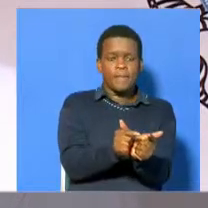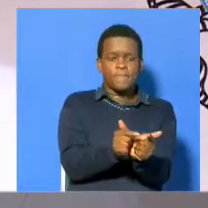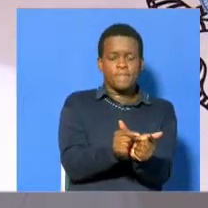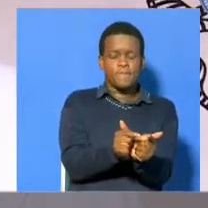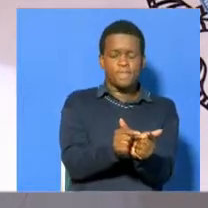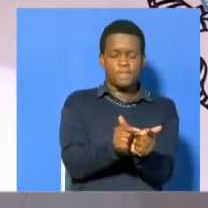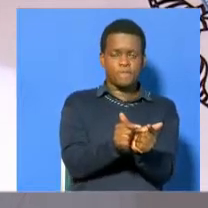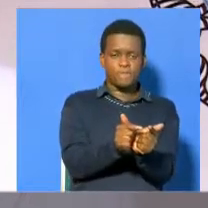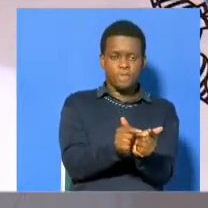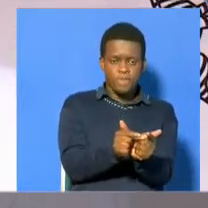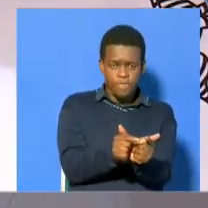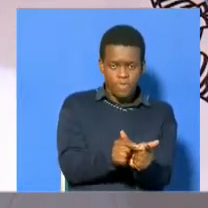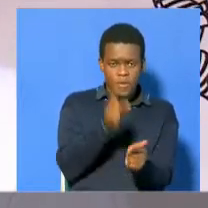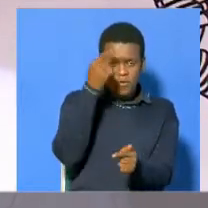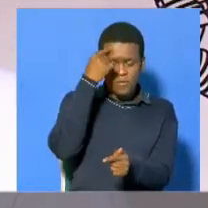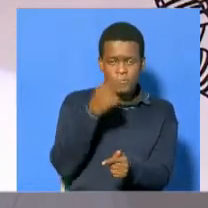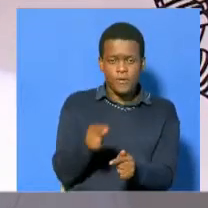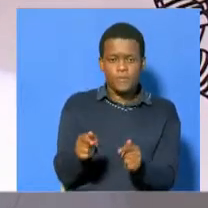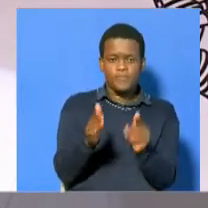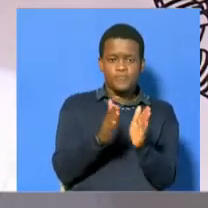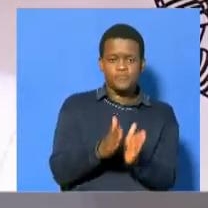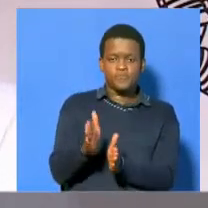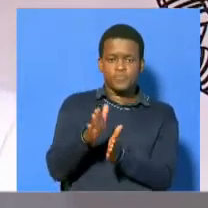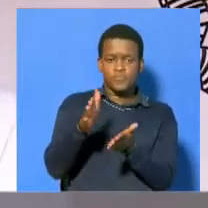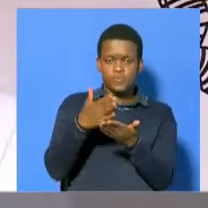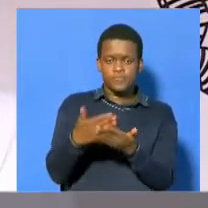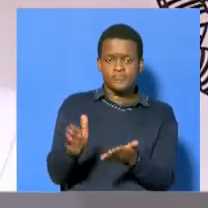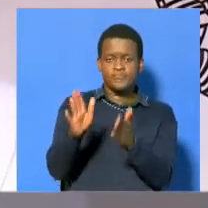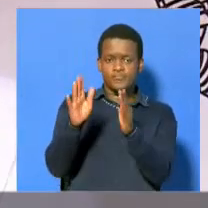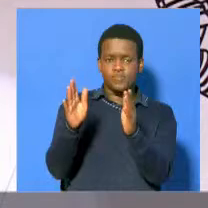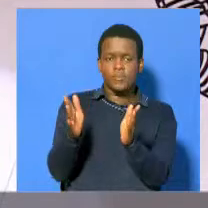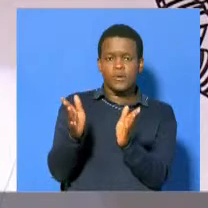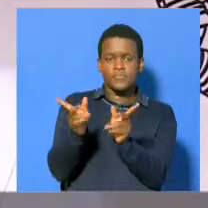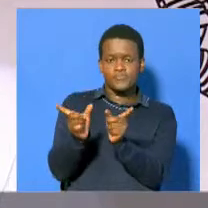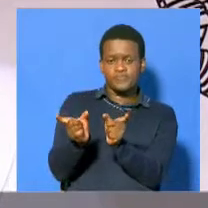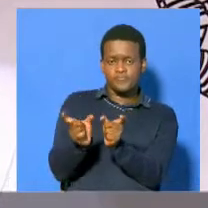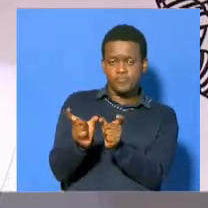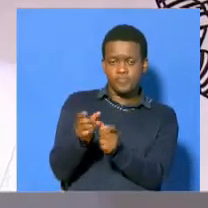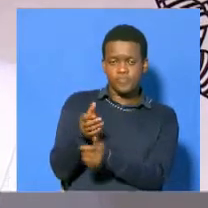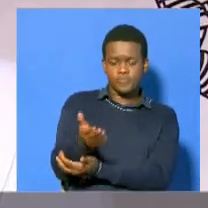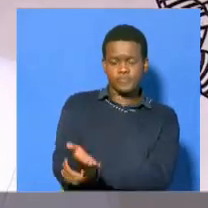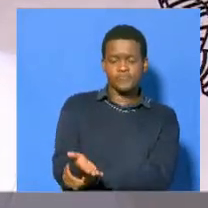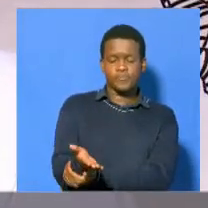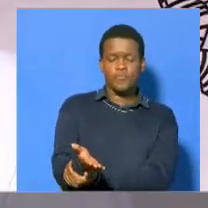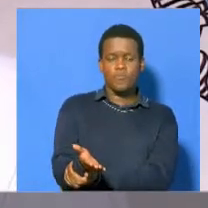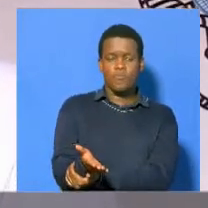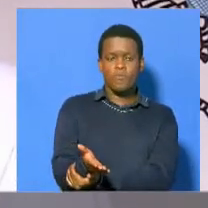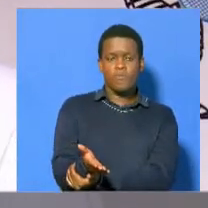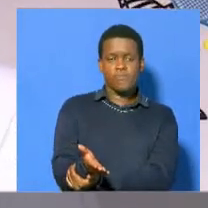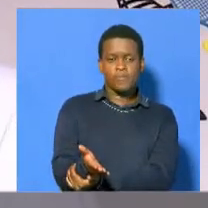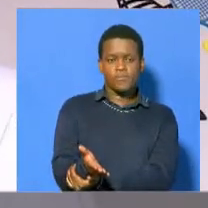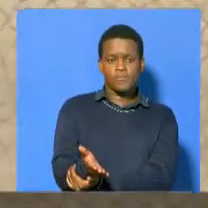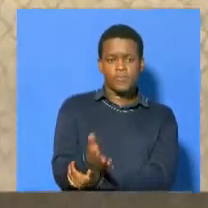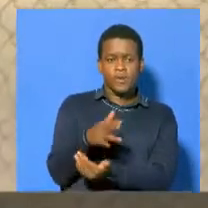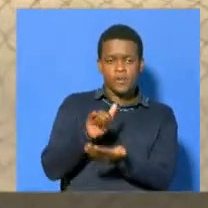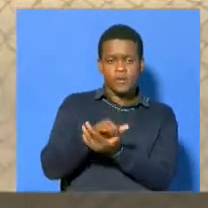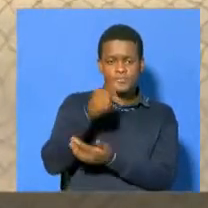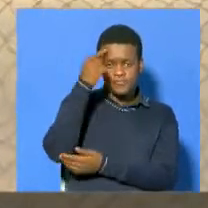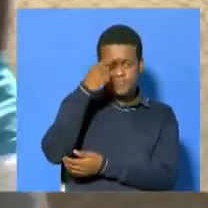know, a well-organized tour, and it's for the